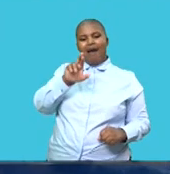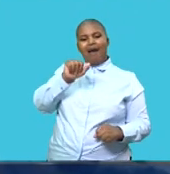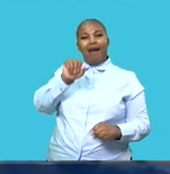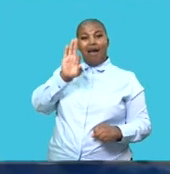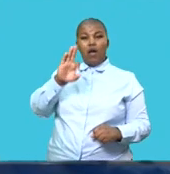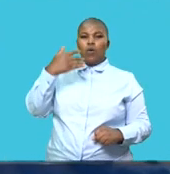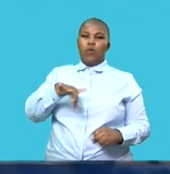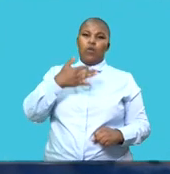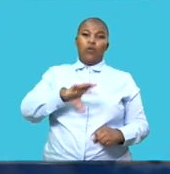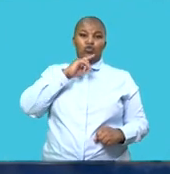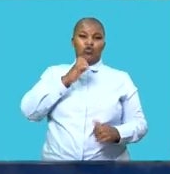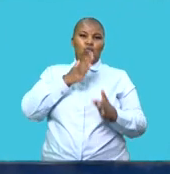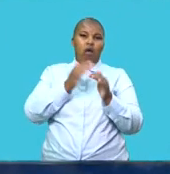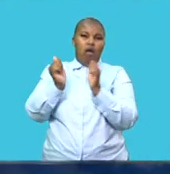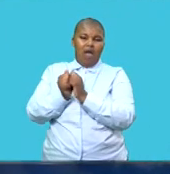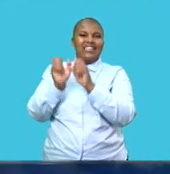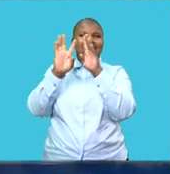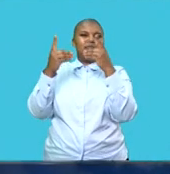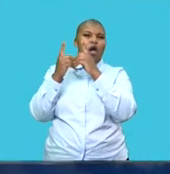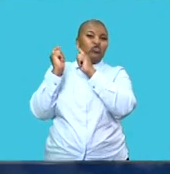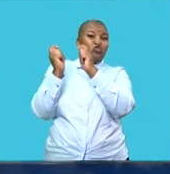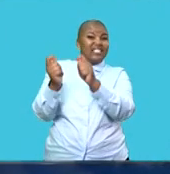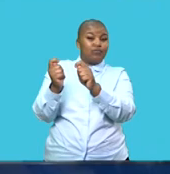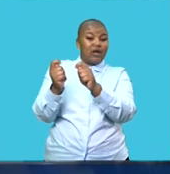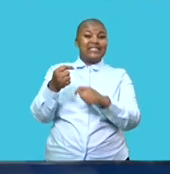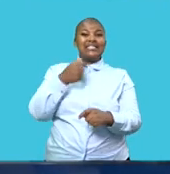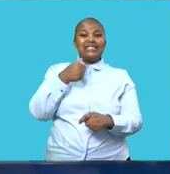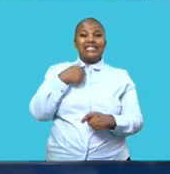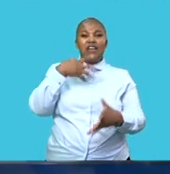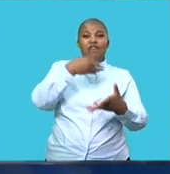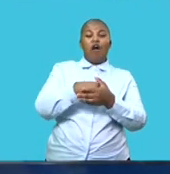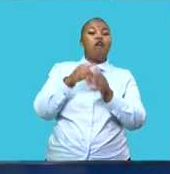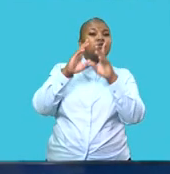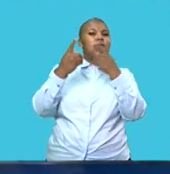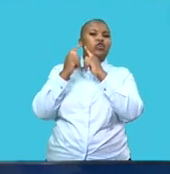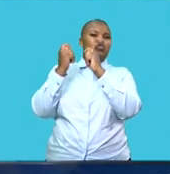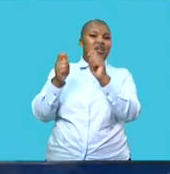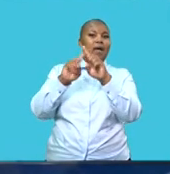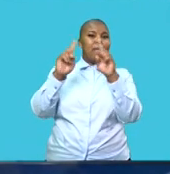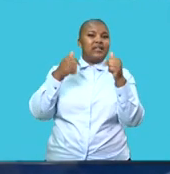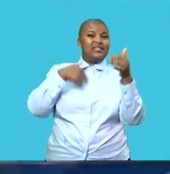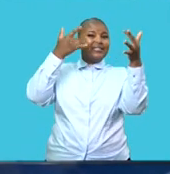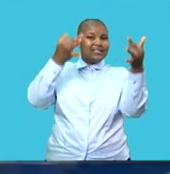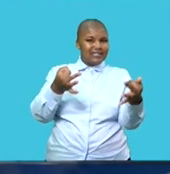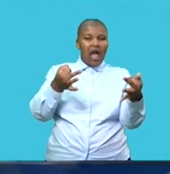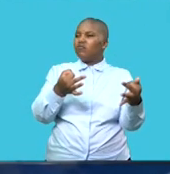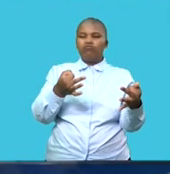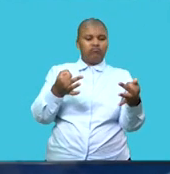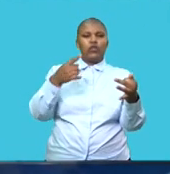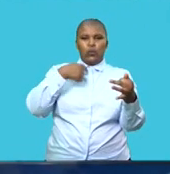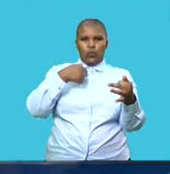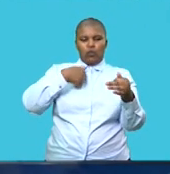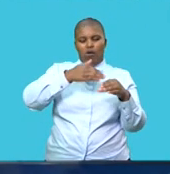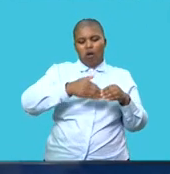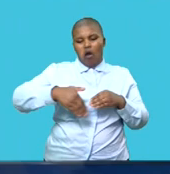implementing arm ye Department of Transport. We could have had them within the Department of Transport but we then said no, let's form that company